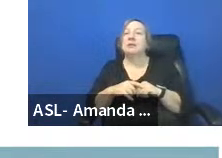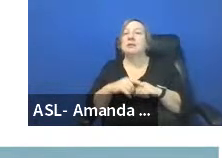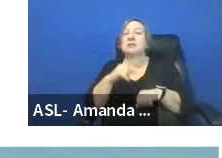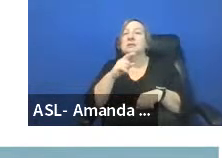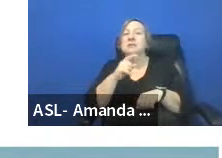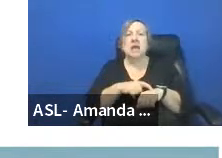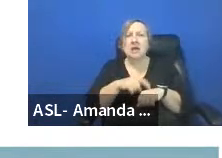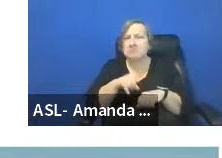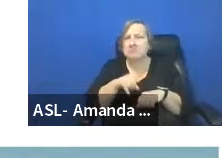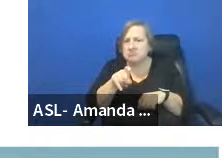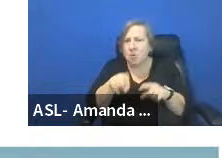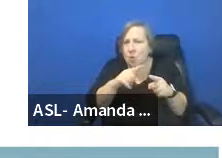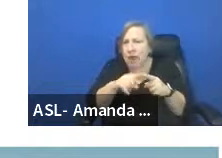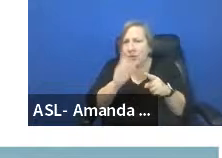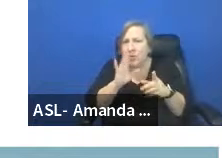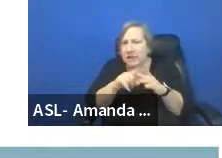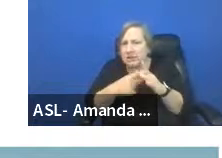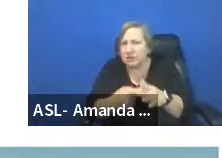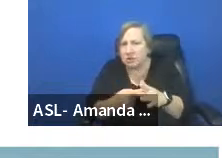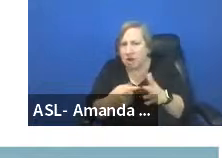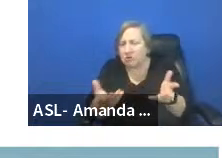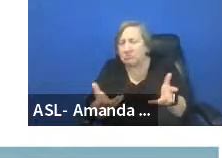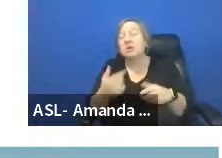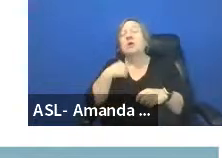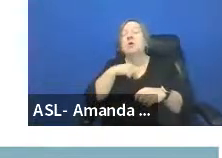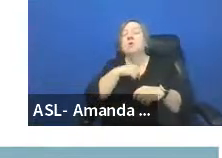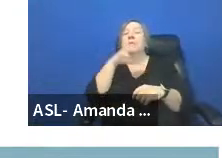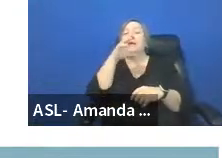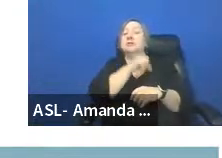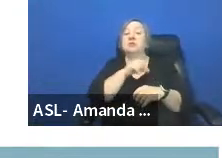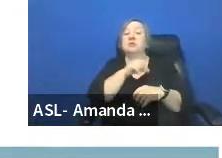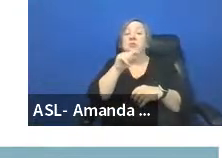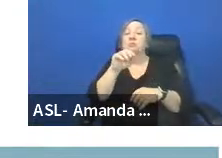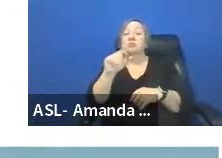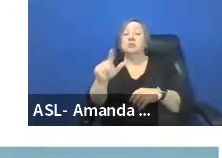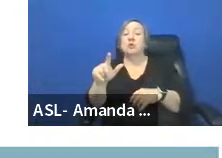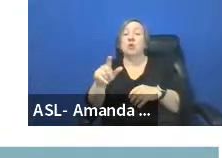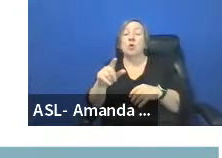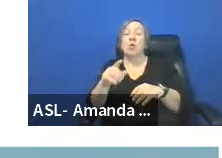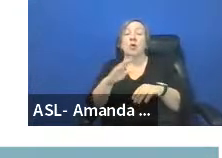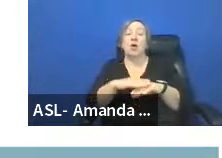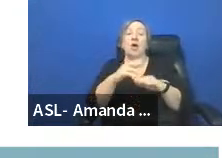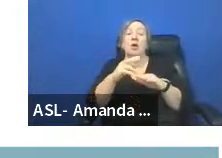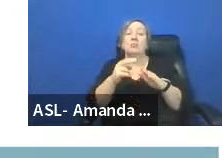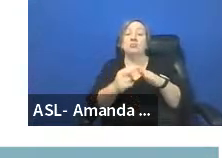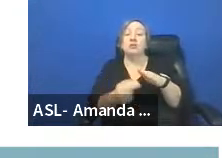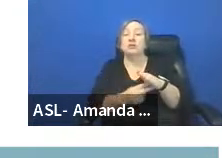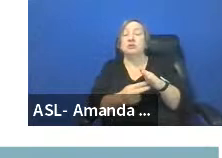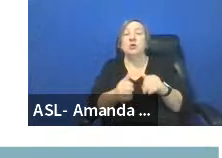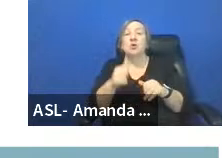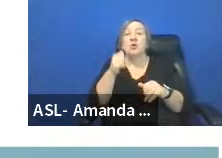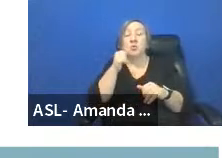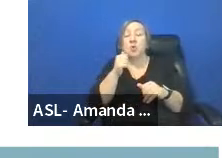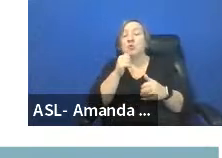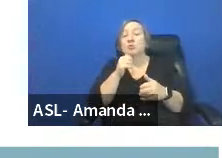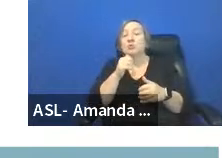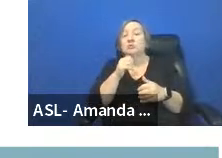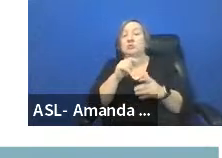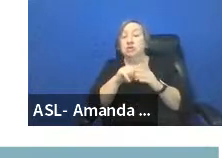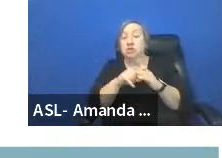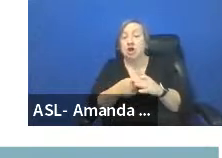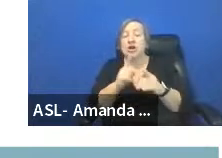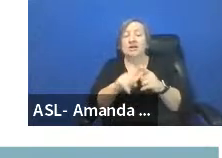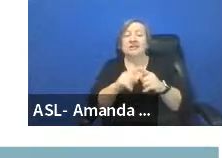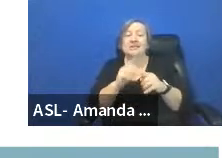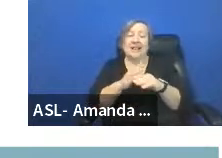start? So we anticipate that tolling on the bridge wouldn't happen until construction on the river, until